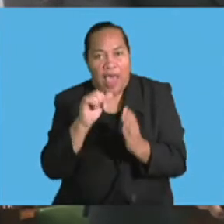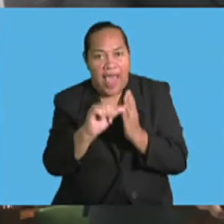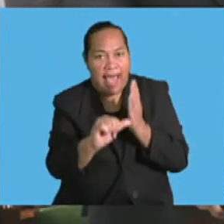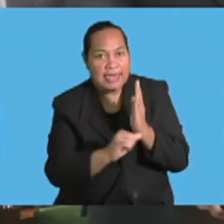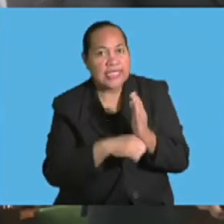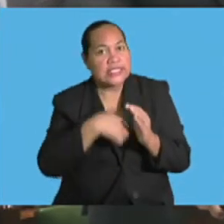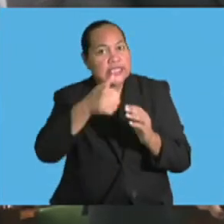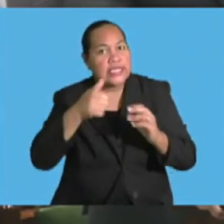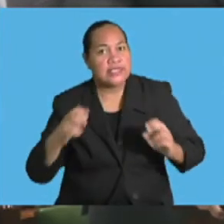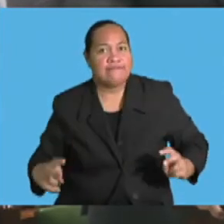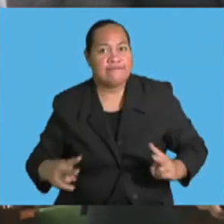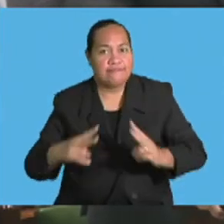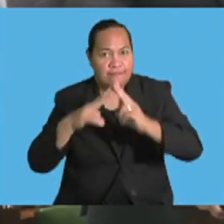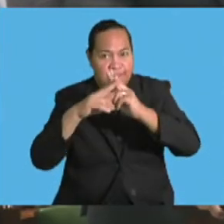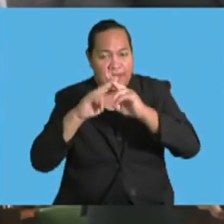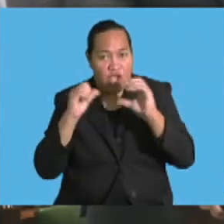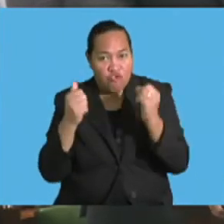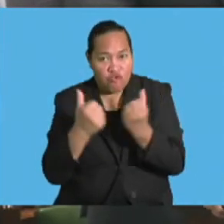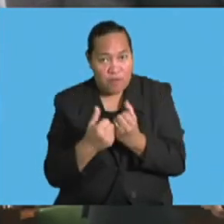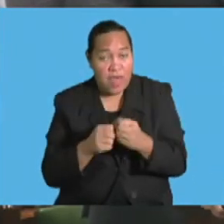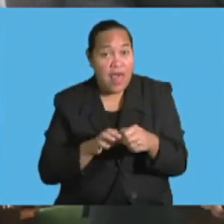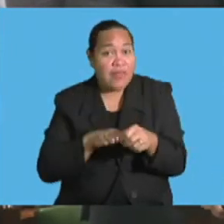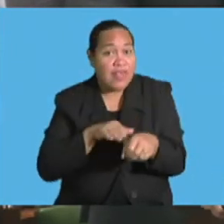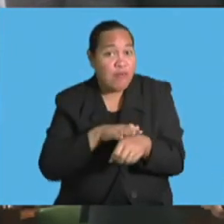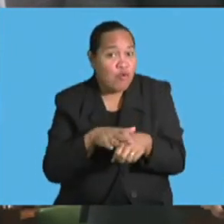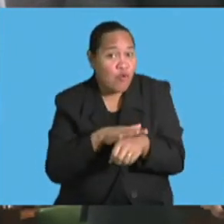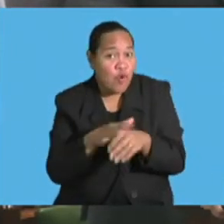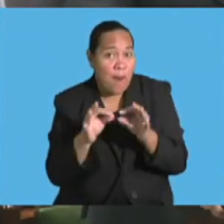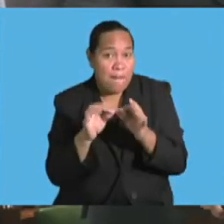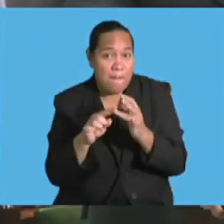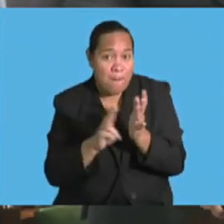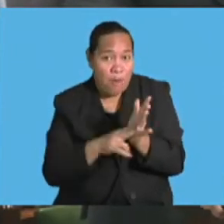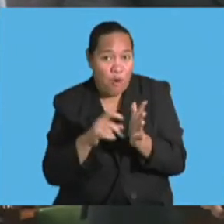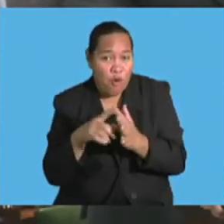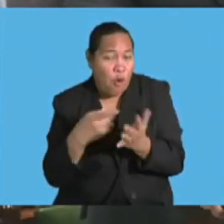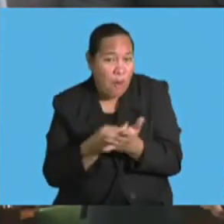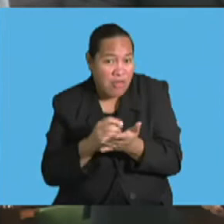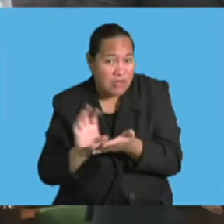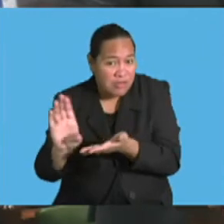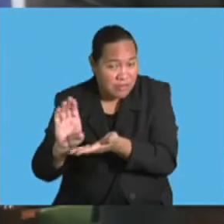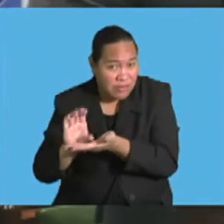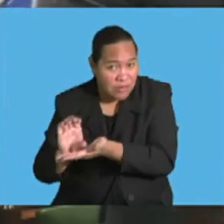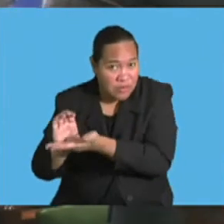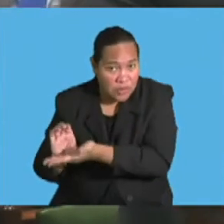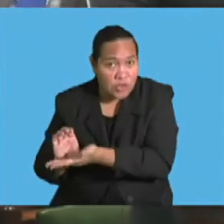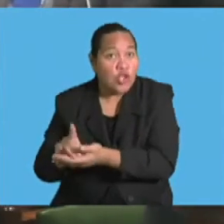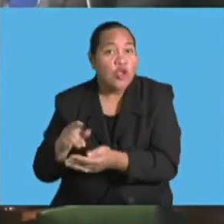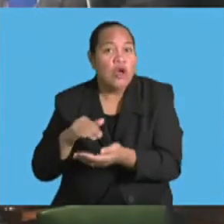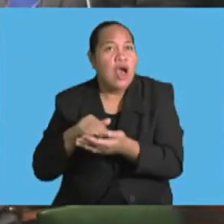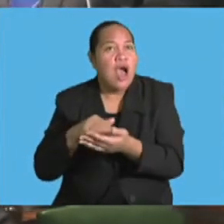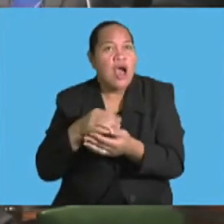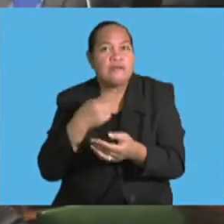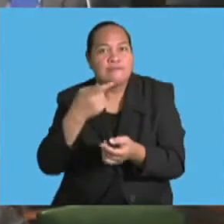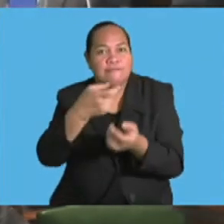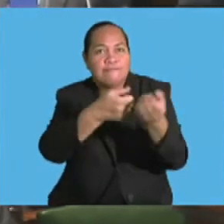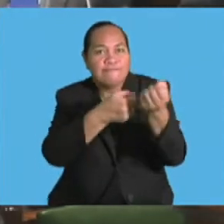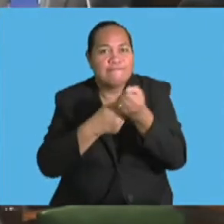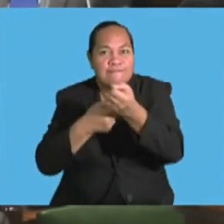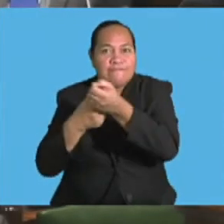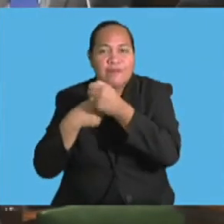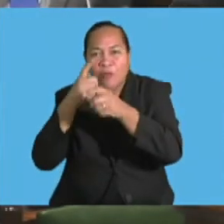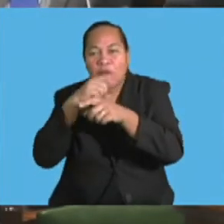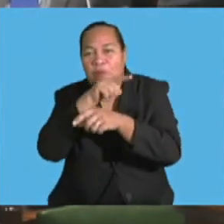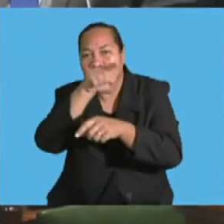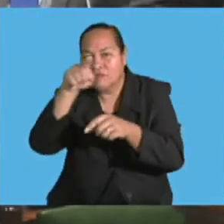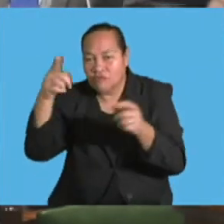Paris Agreement, this blue bond would generate mitigation and adaptation outcomes for investors, while at the same time building sustainable